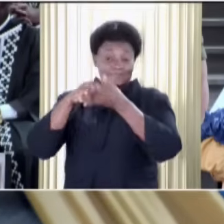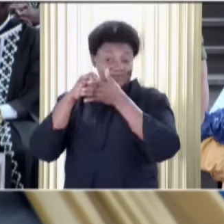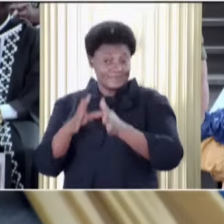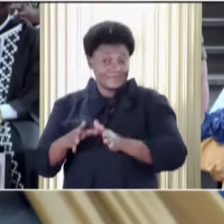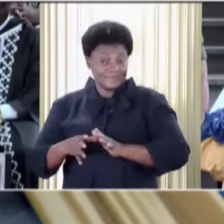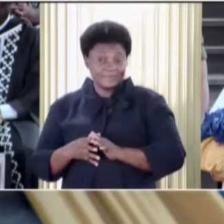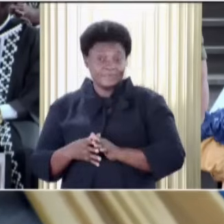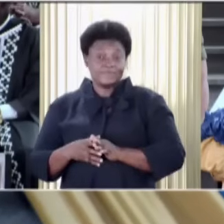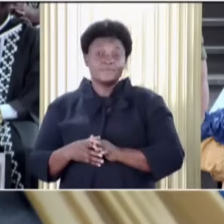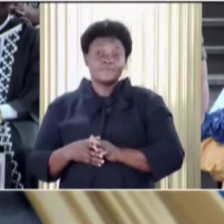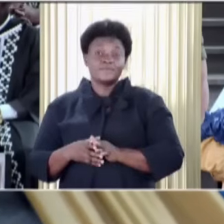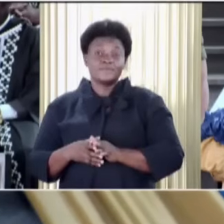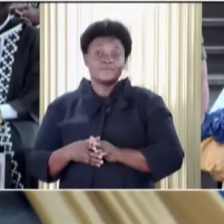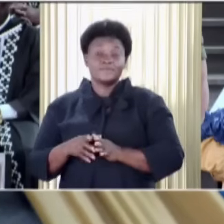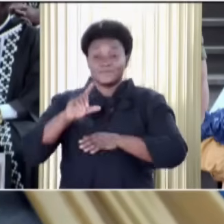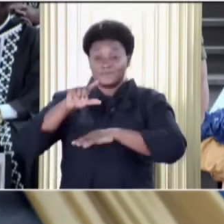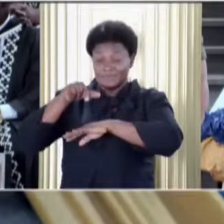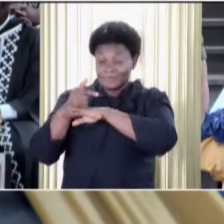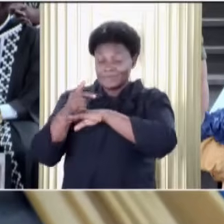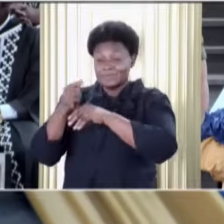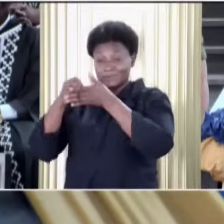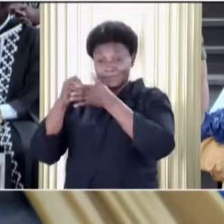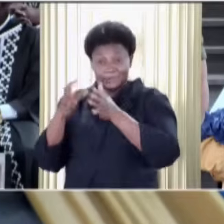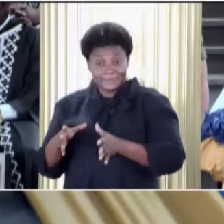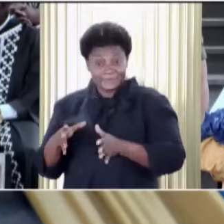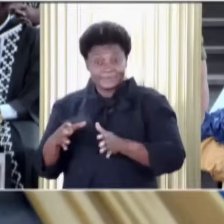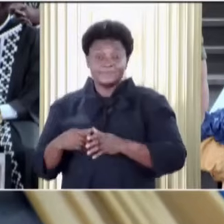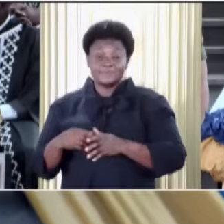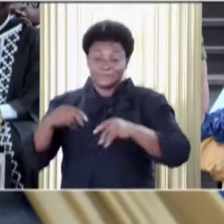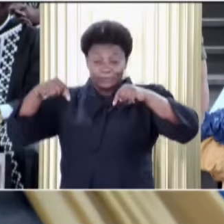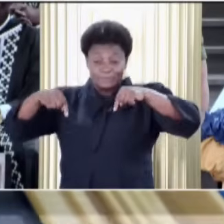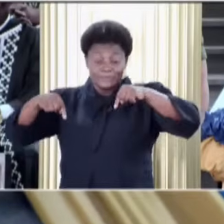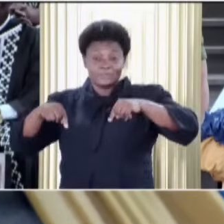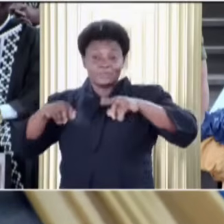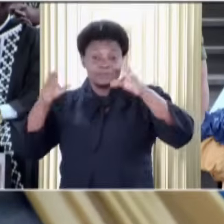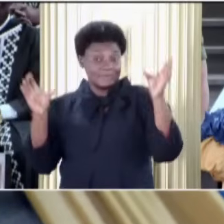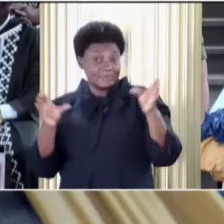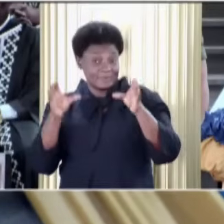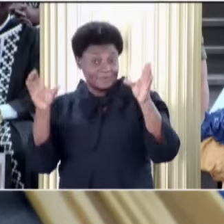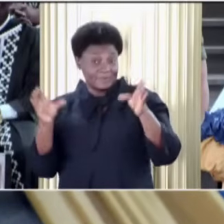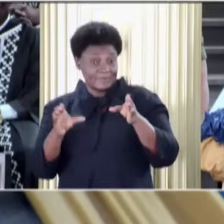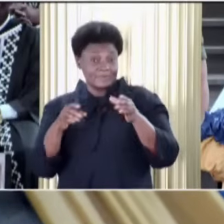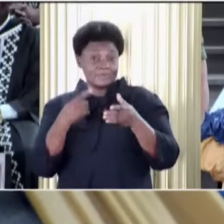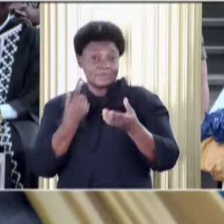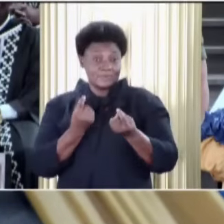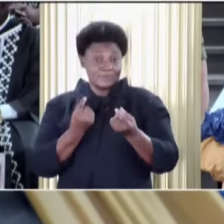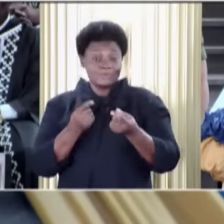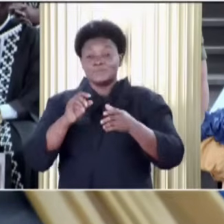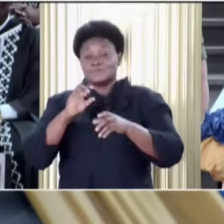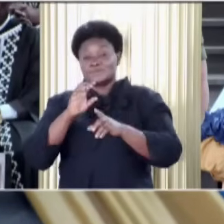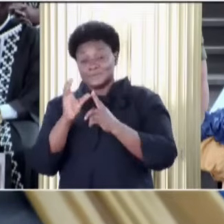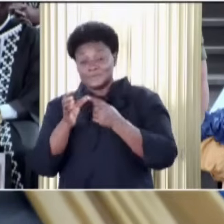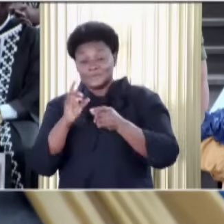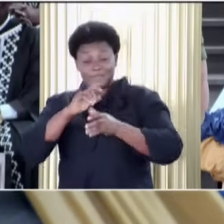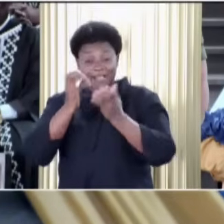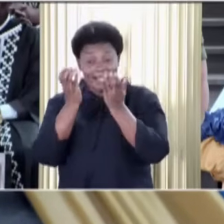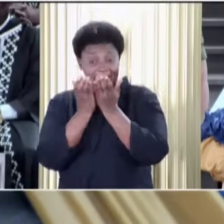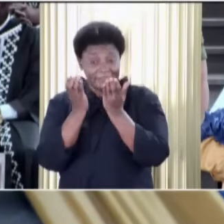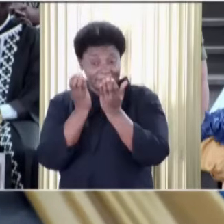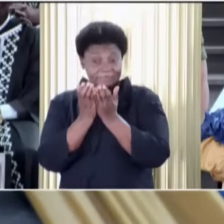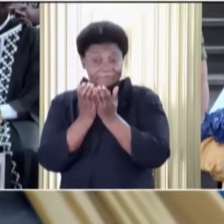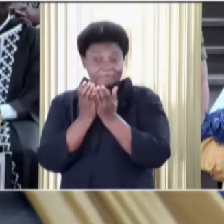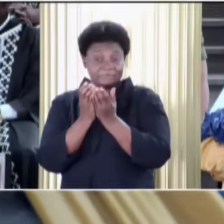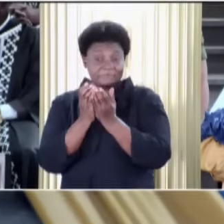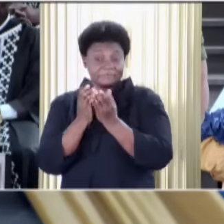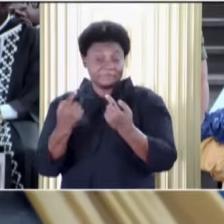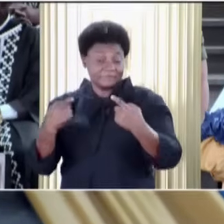students. Graduating students, today we celebrate the completion of your academic programs,